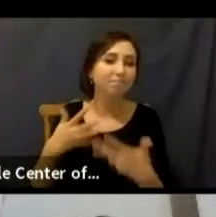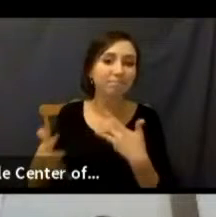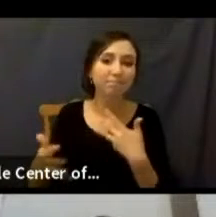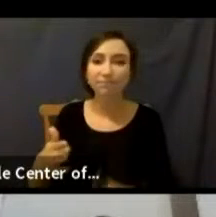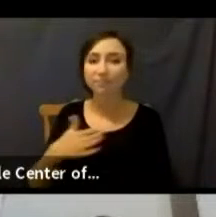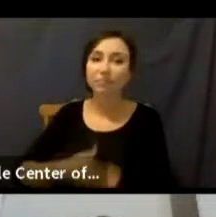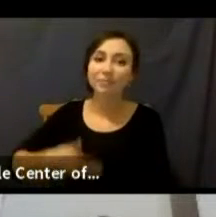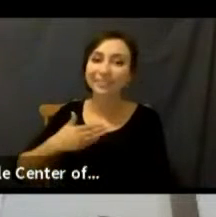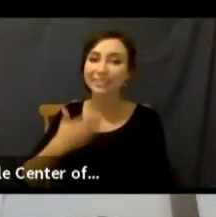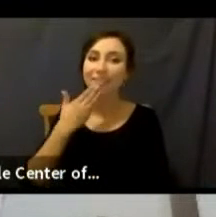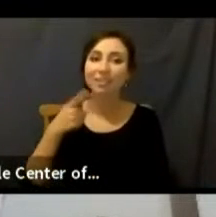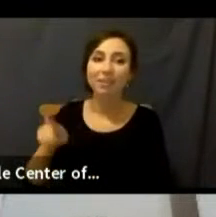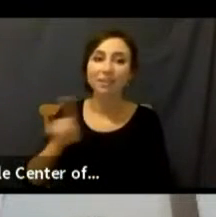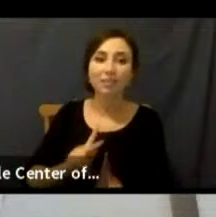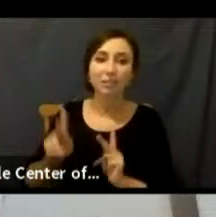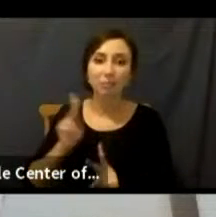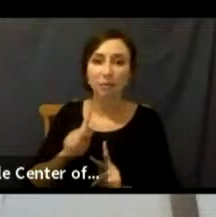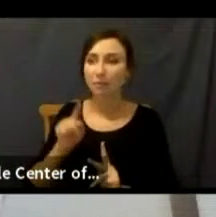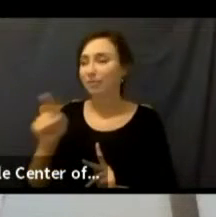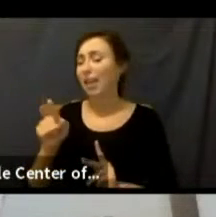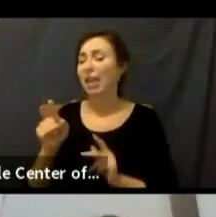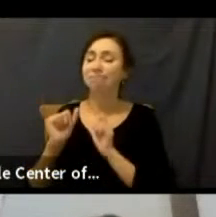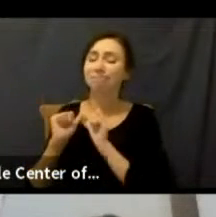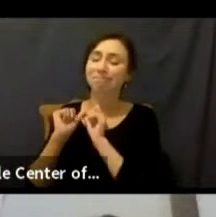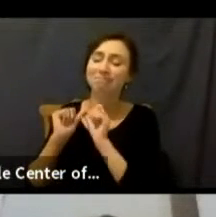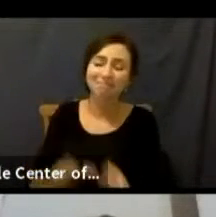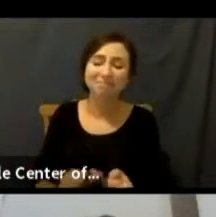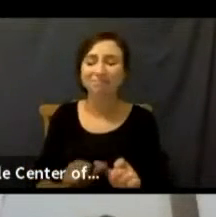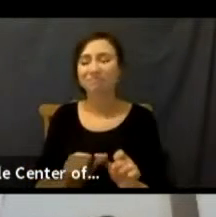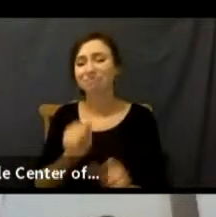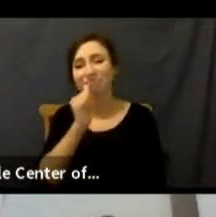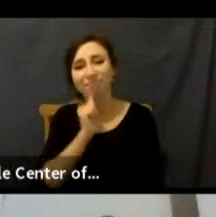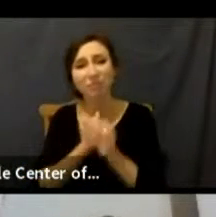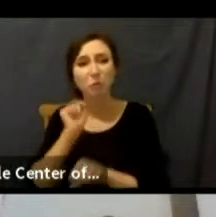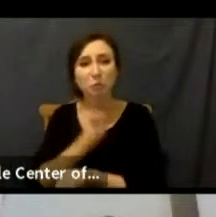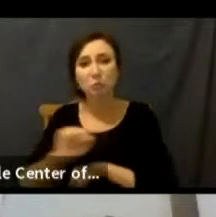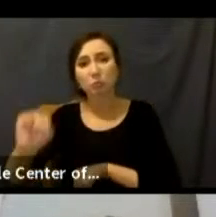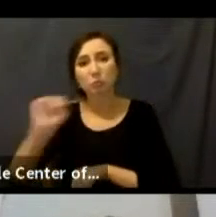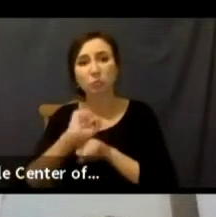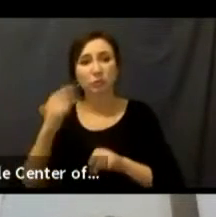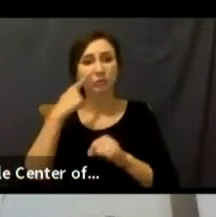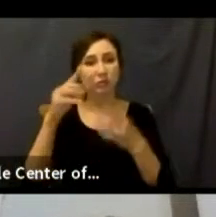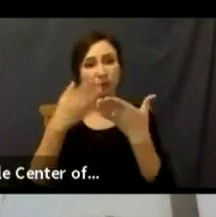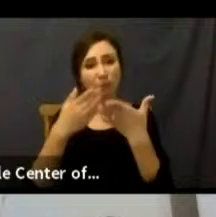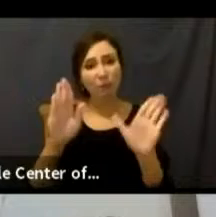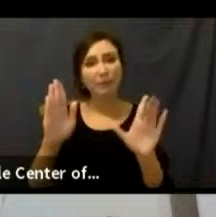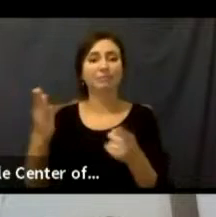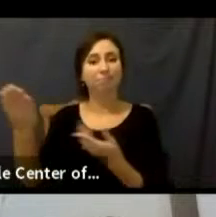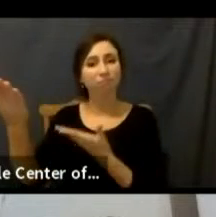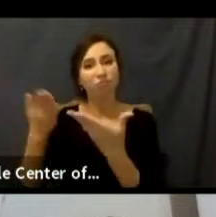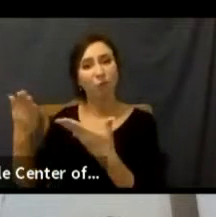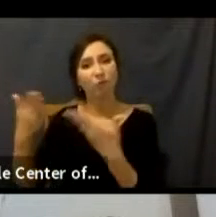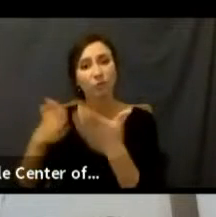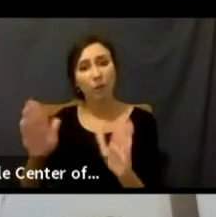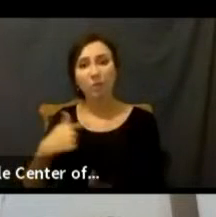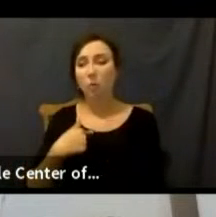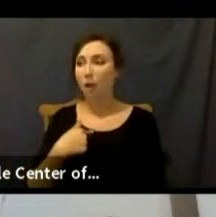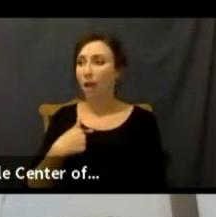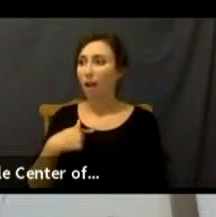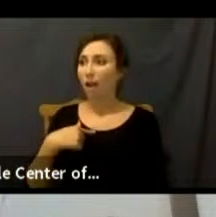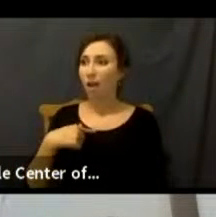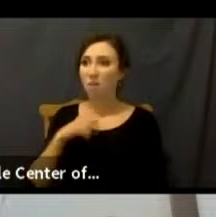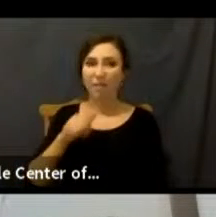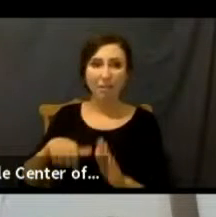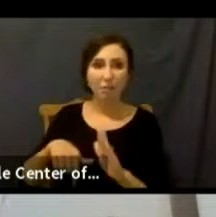thank these people. They are tireless public servants. And I am just so impressed by them. And I'm so thankful that they're in